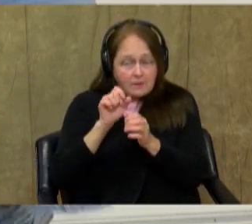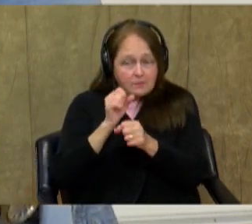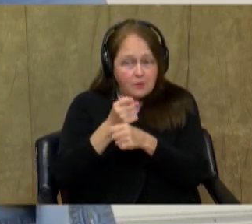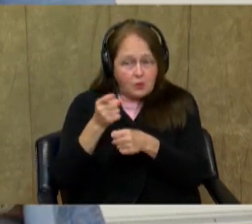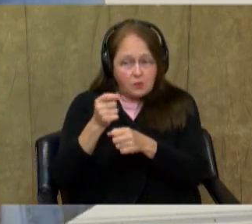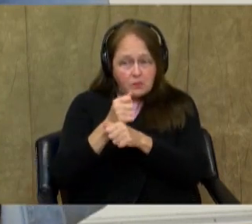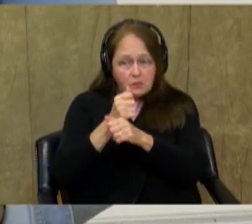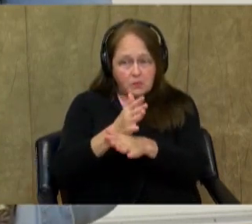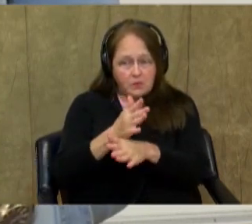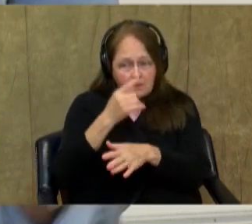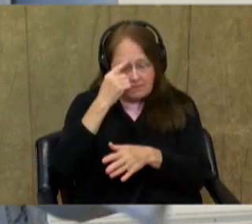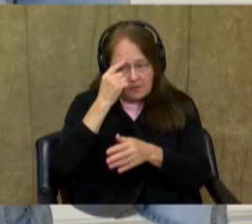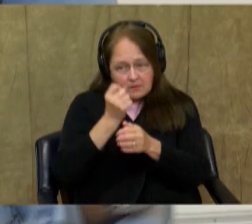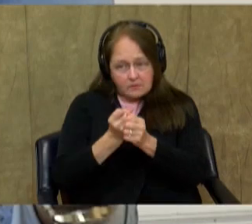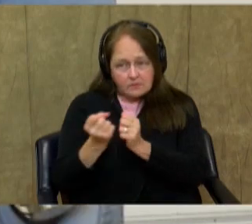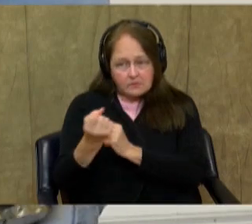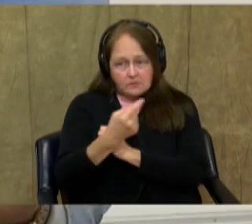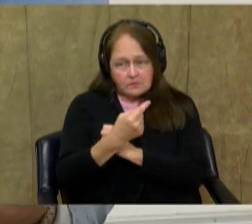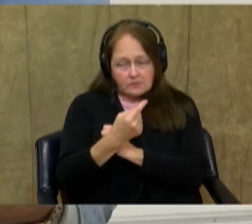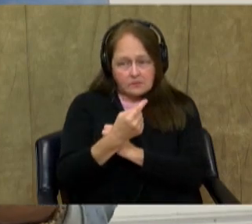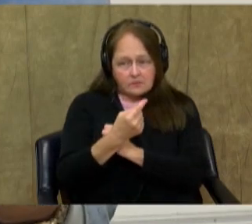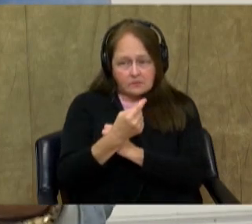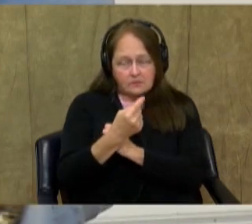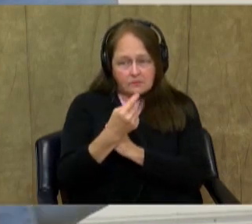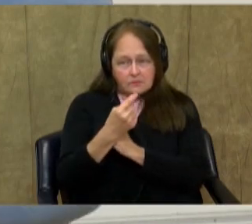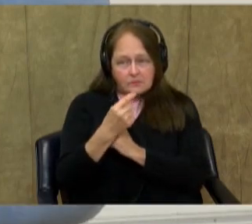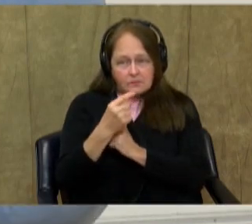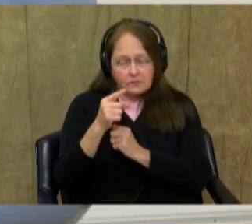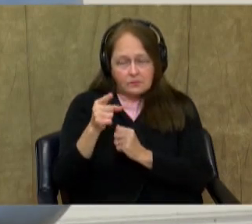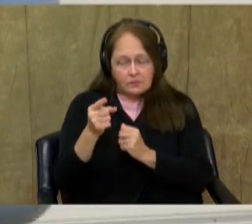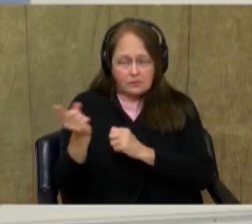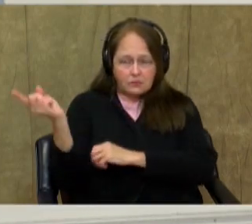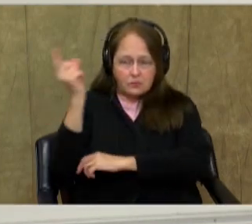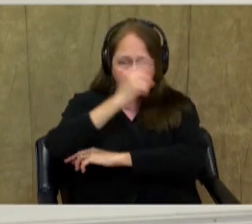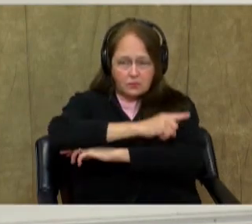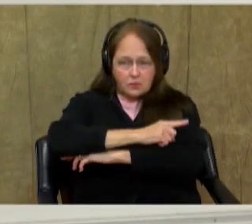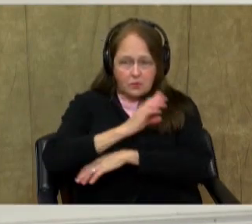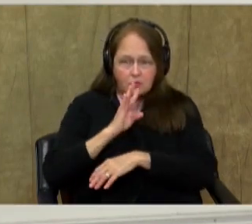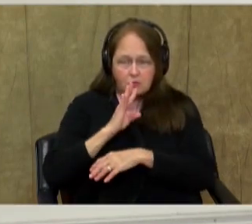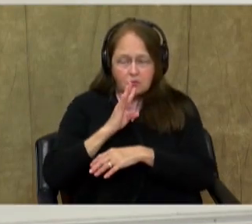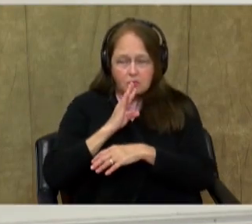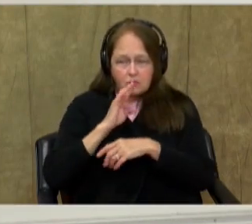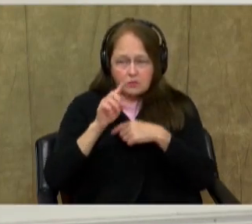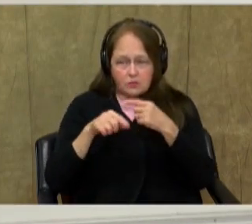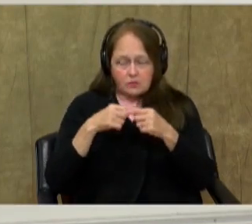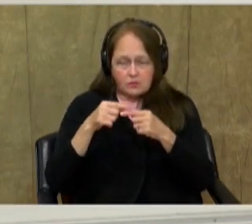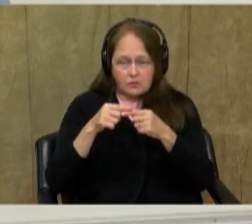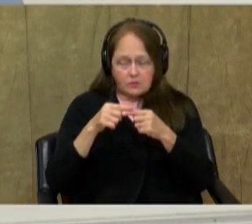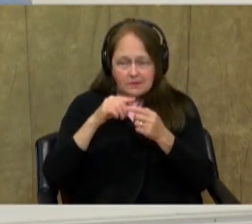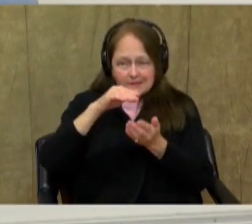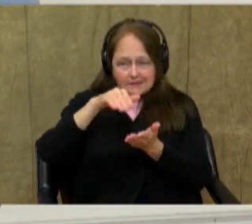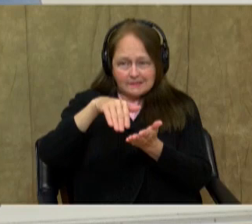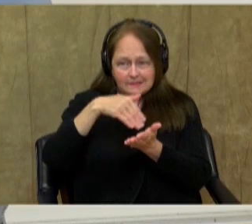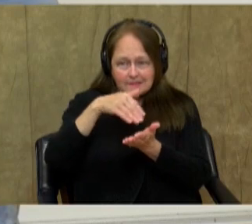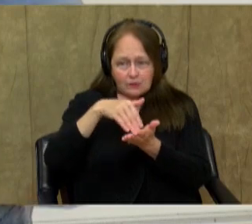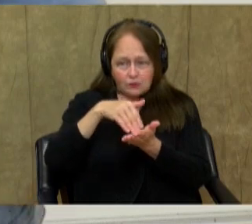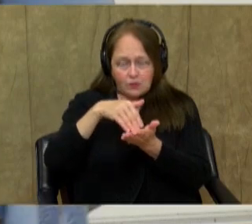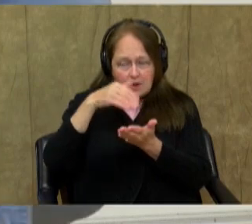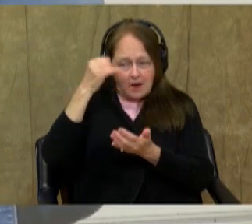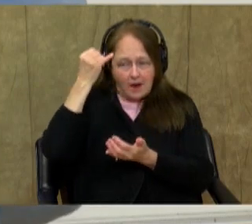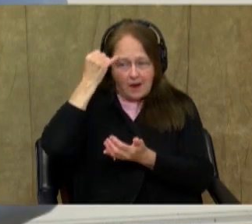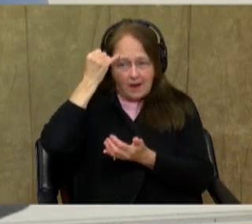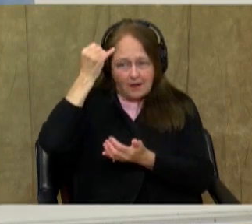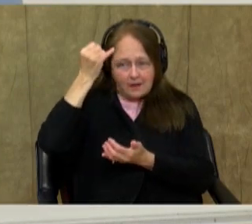but it's something that you're used to, you've been doing all your life. So today we're going to talk about central ideas. Yes,